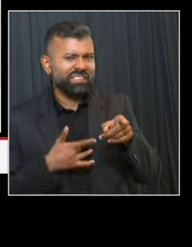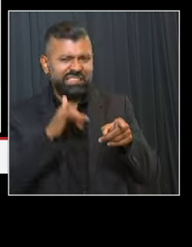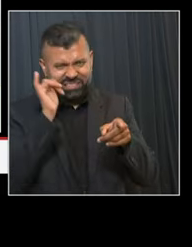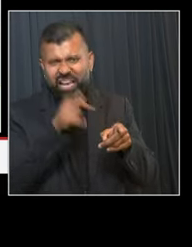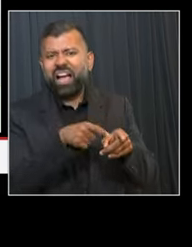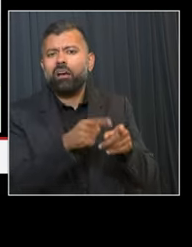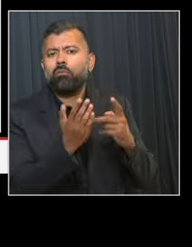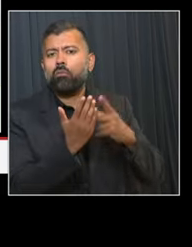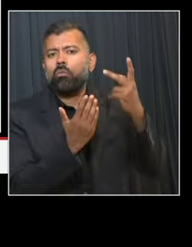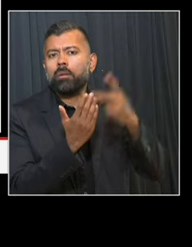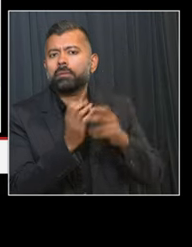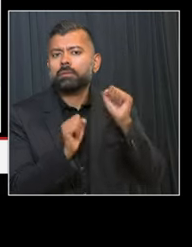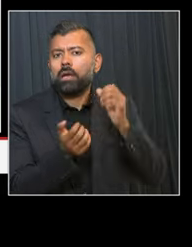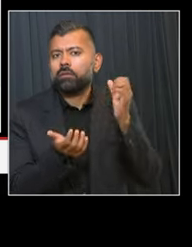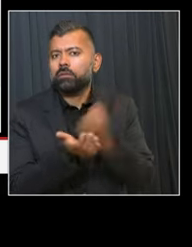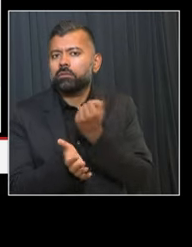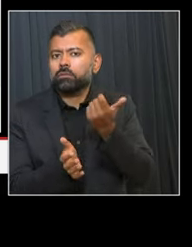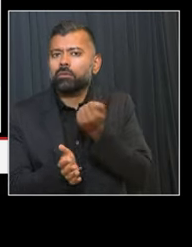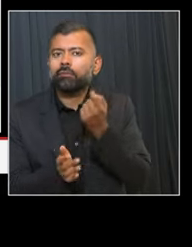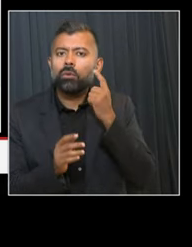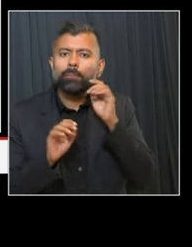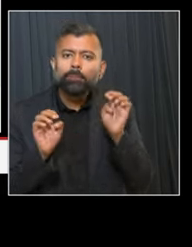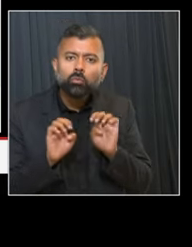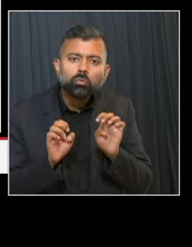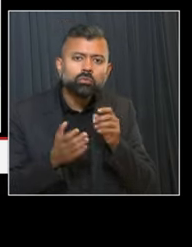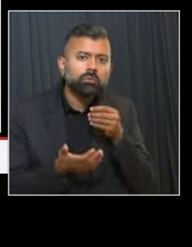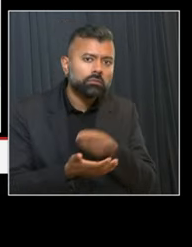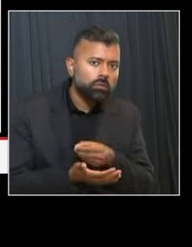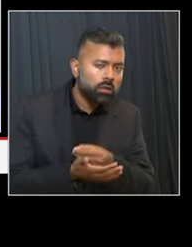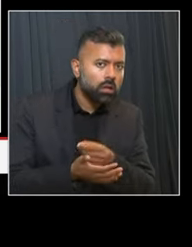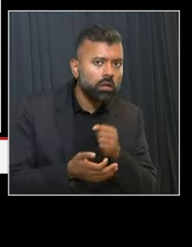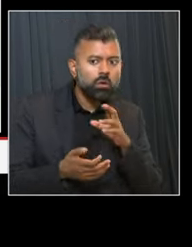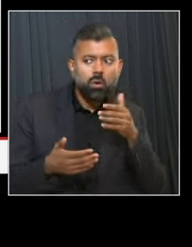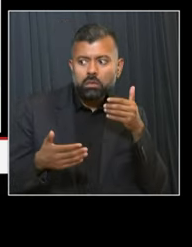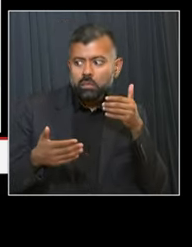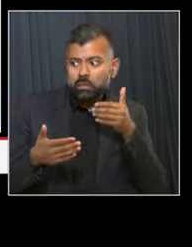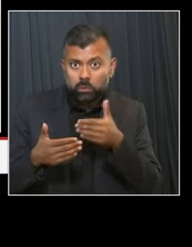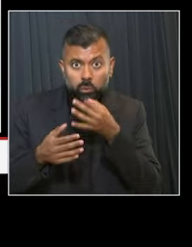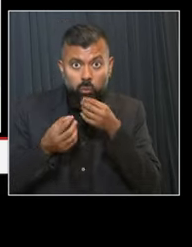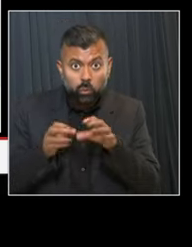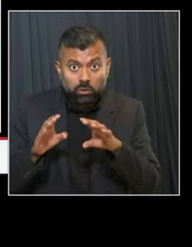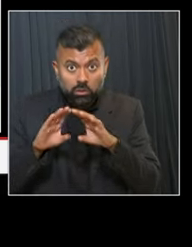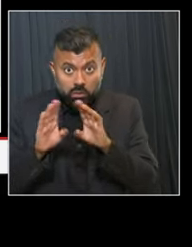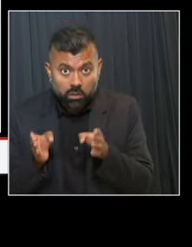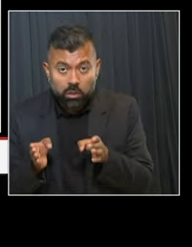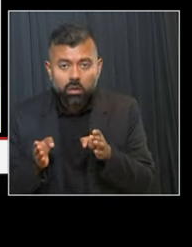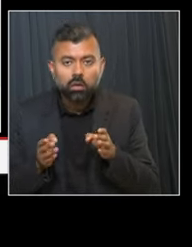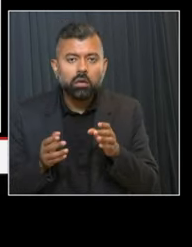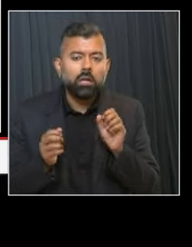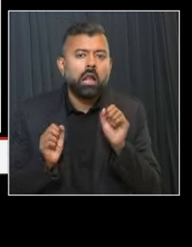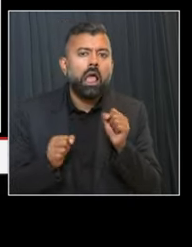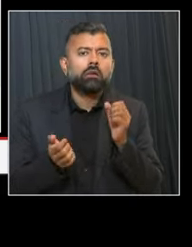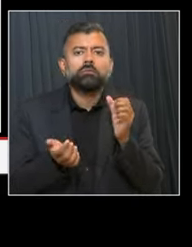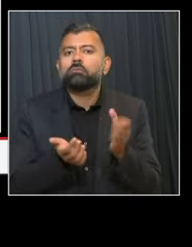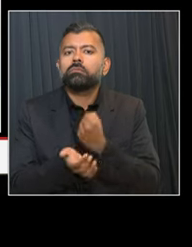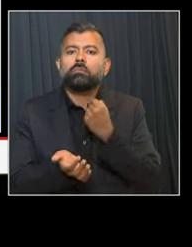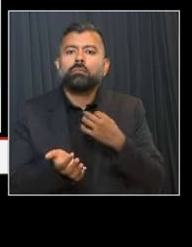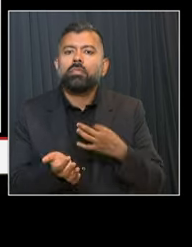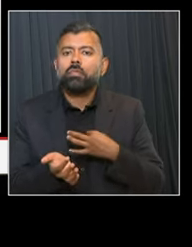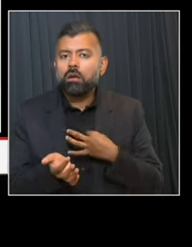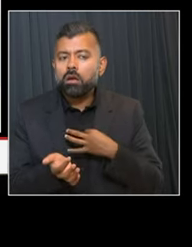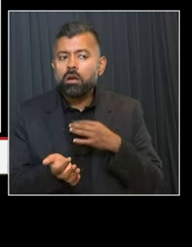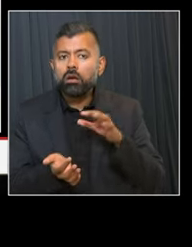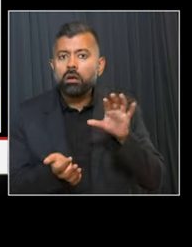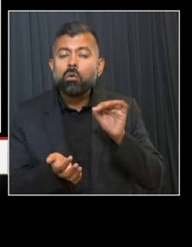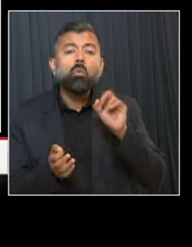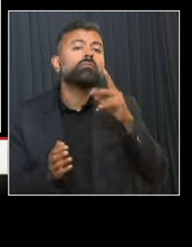experiencing homelessness, because it gets them upstream as opposed to when they're facing eviction. So ERAP kind of